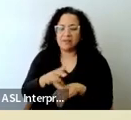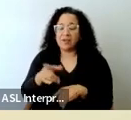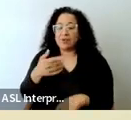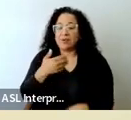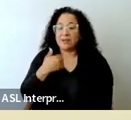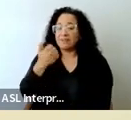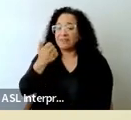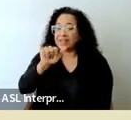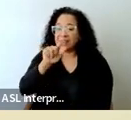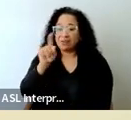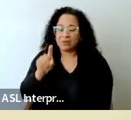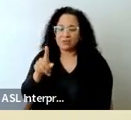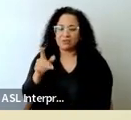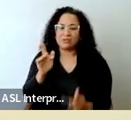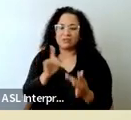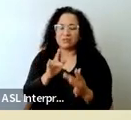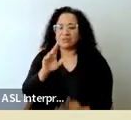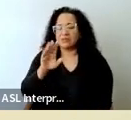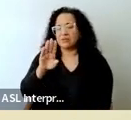email